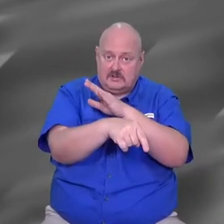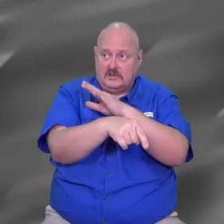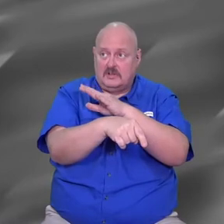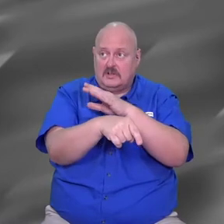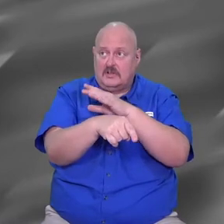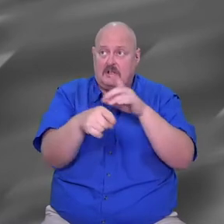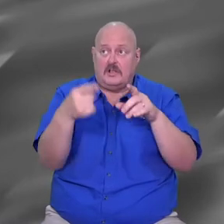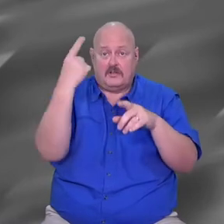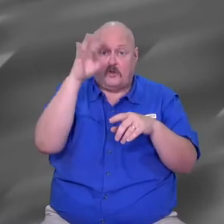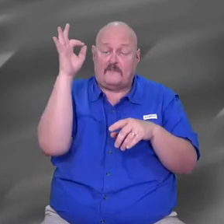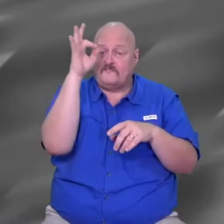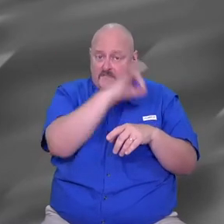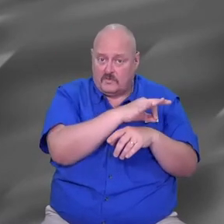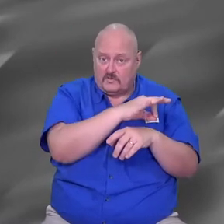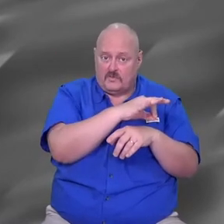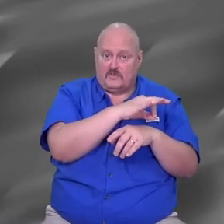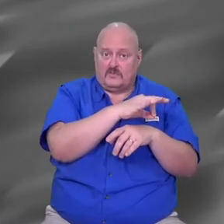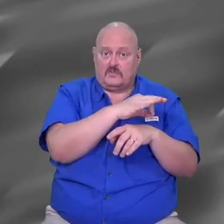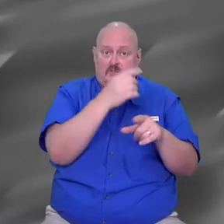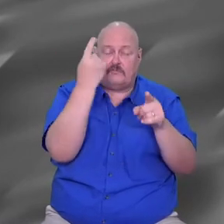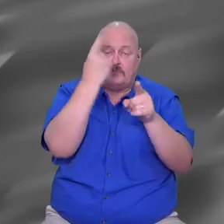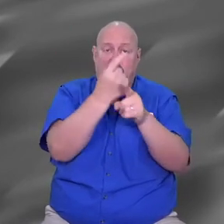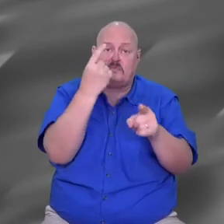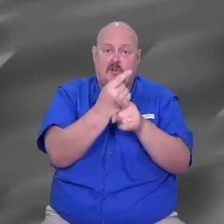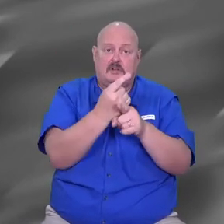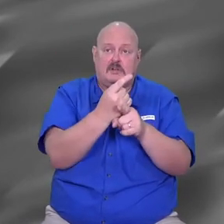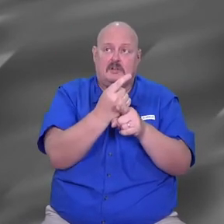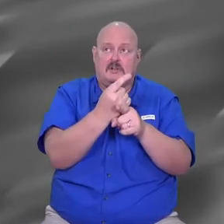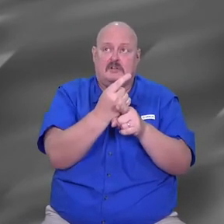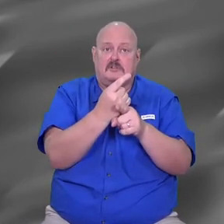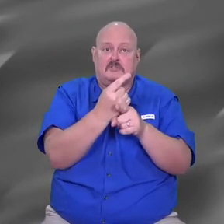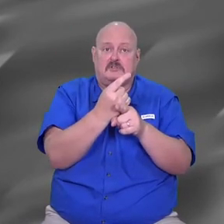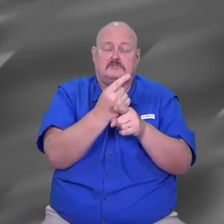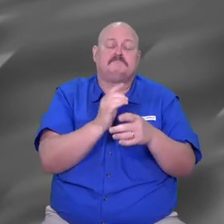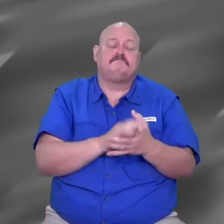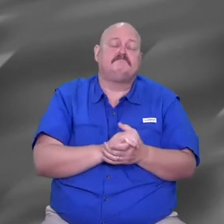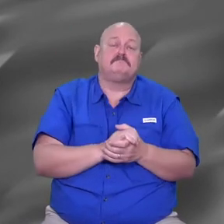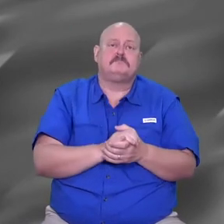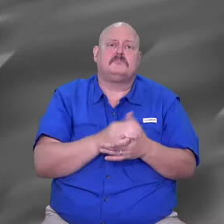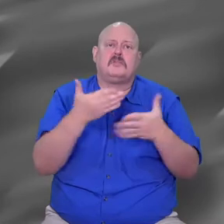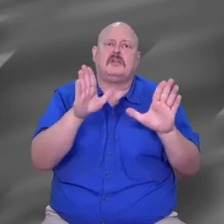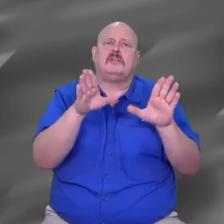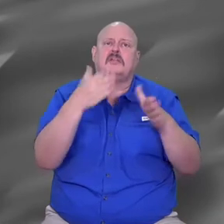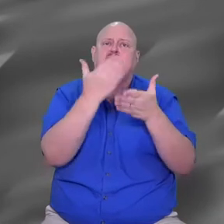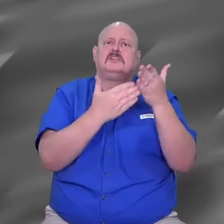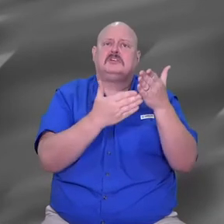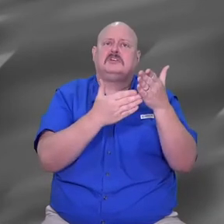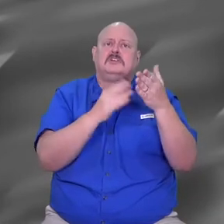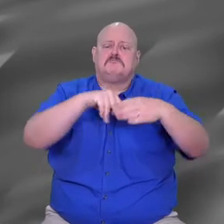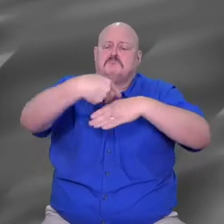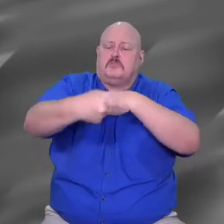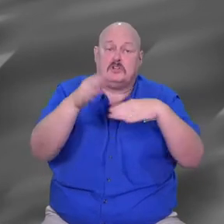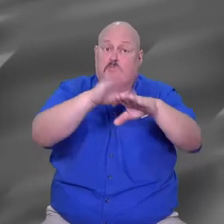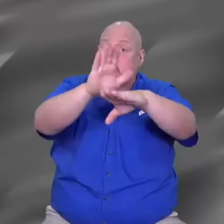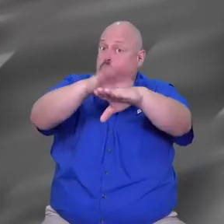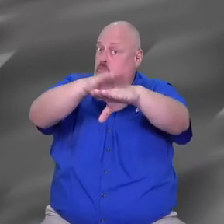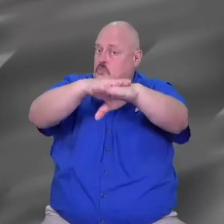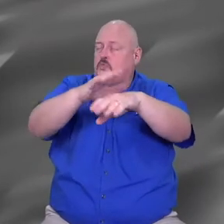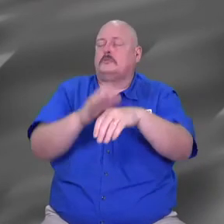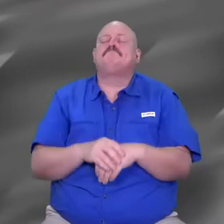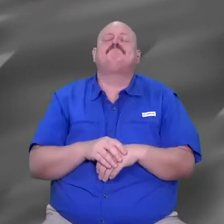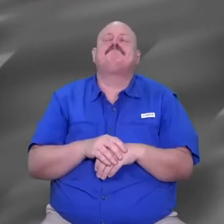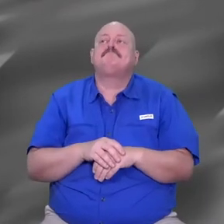as a fool to the correction of the stocks. Now, let me give you some stumbling blocks here, some warning